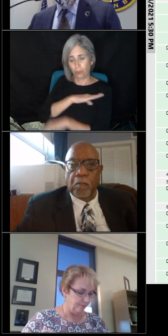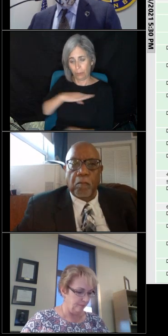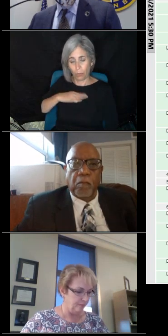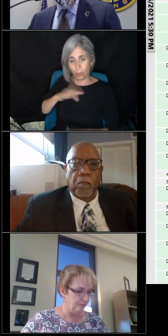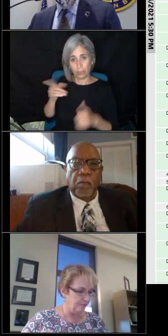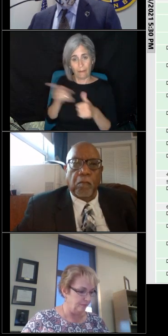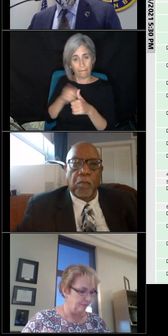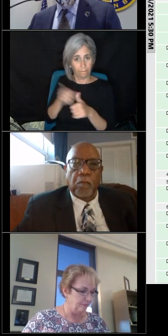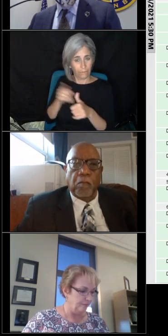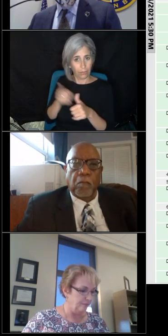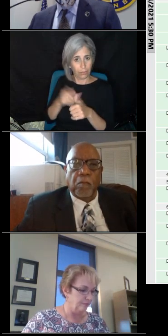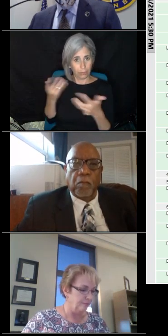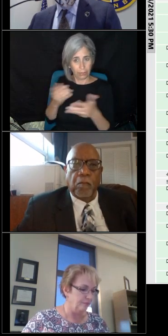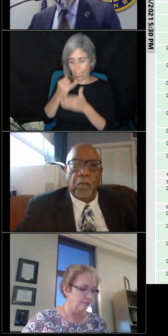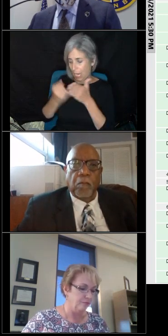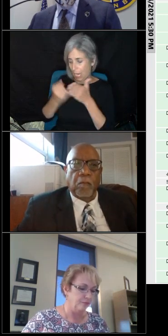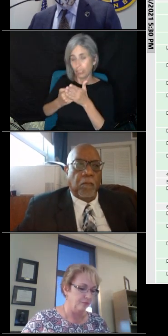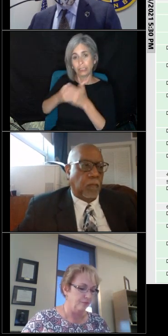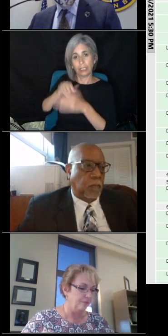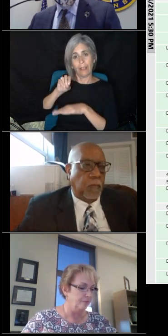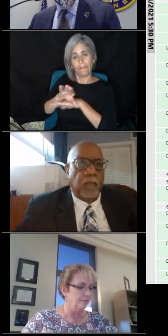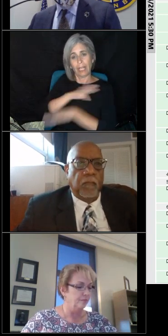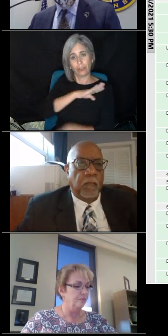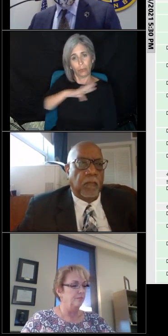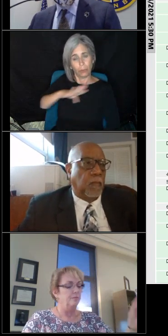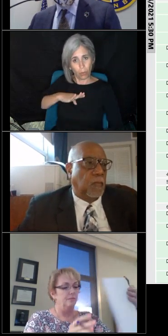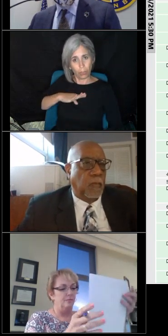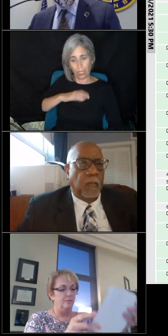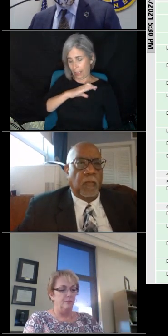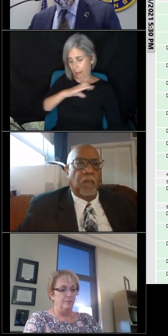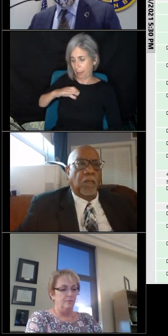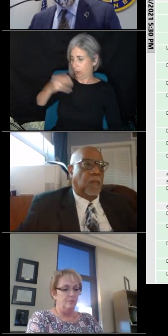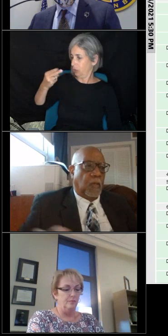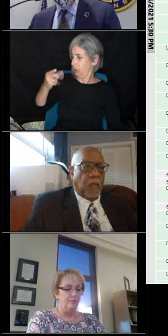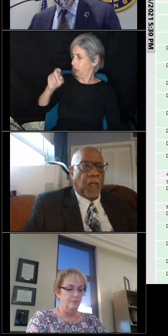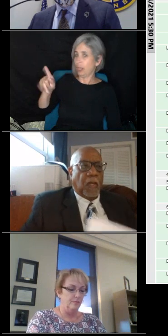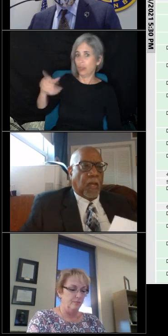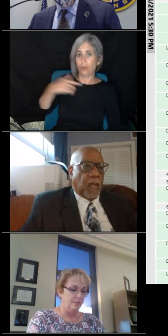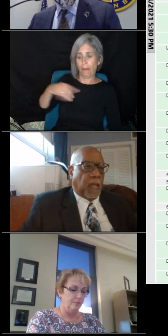first is Arts Advisory Board. Commissioner Hay, you have the vote.